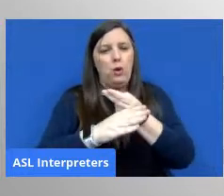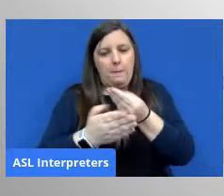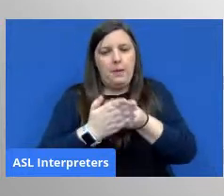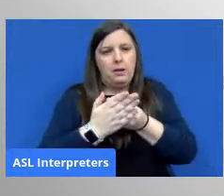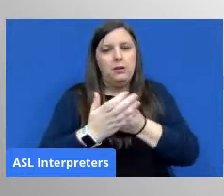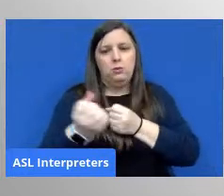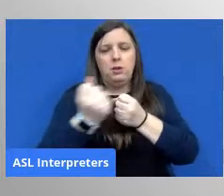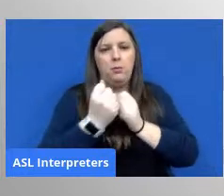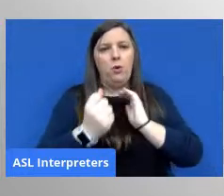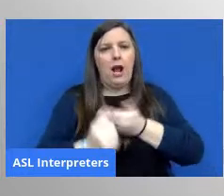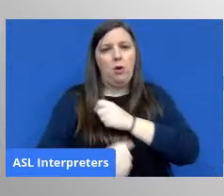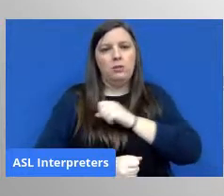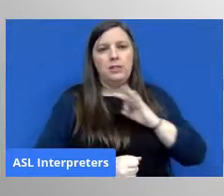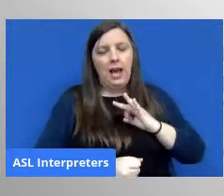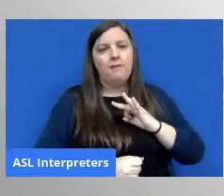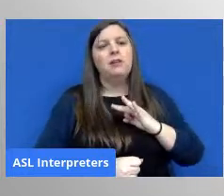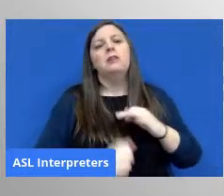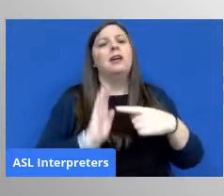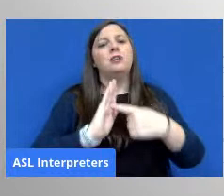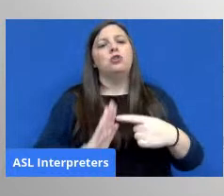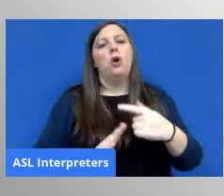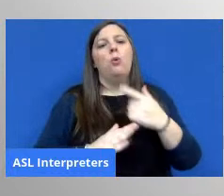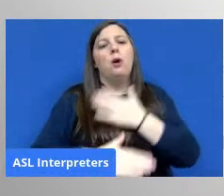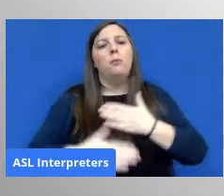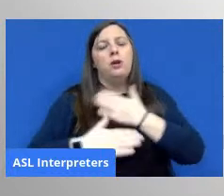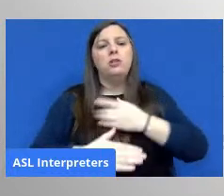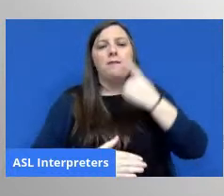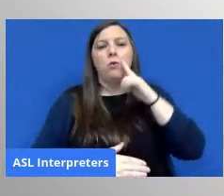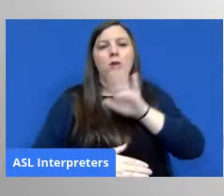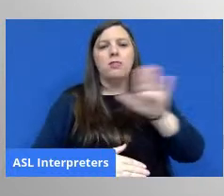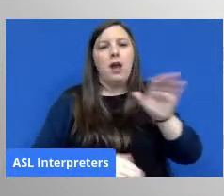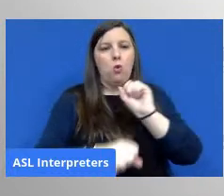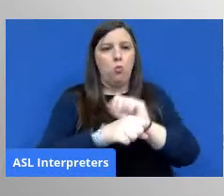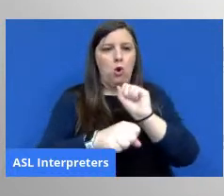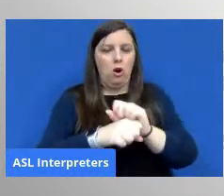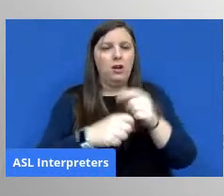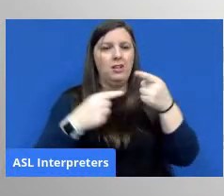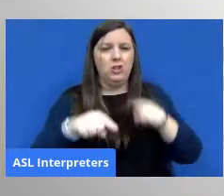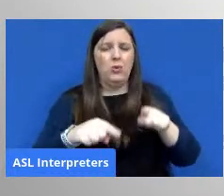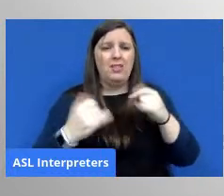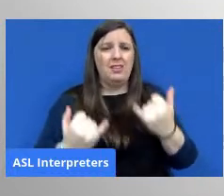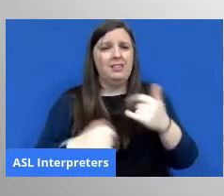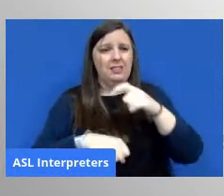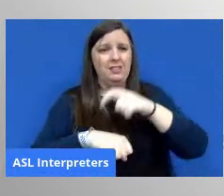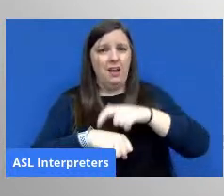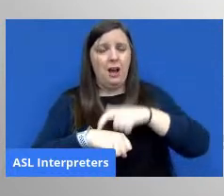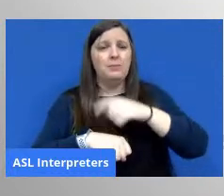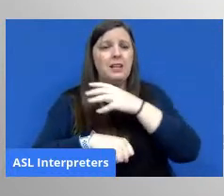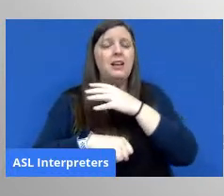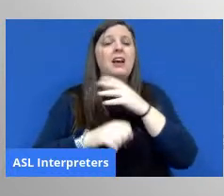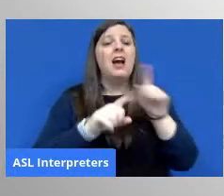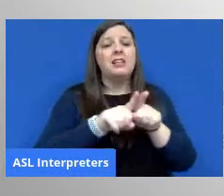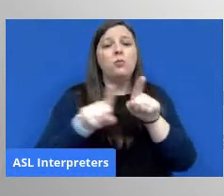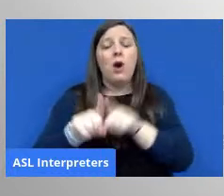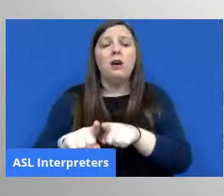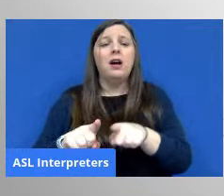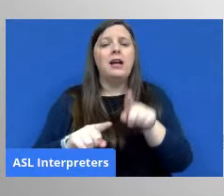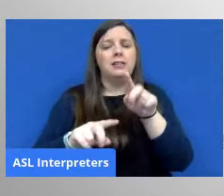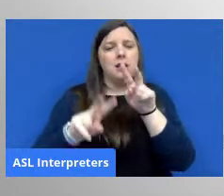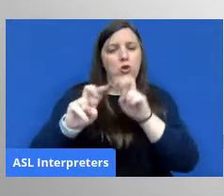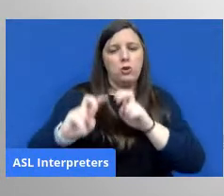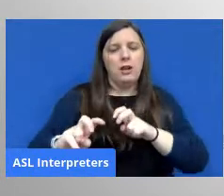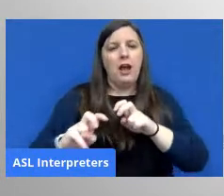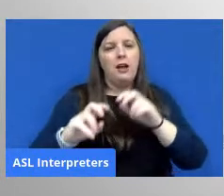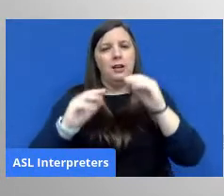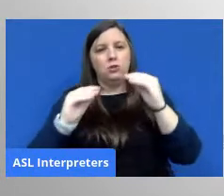for their work during these times, as well as looking at instructional methods. We really are talking about innovation